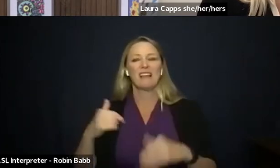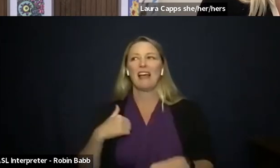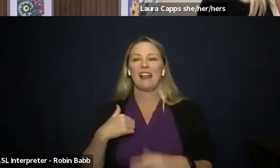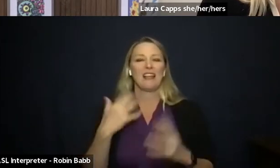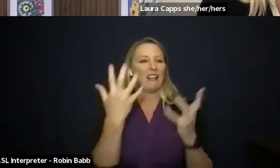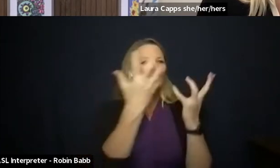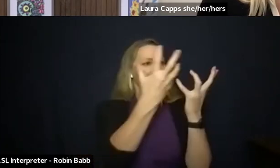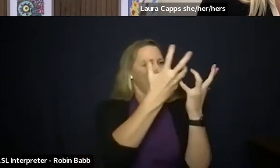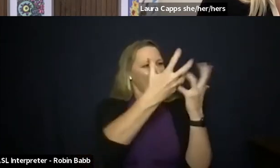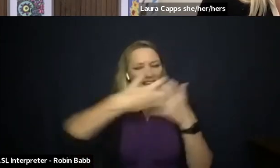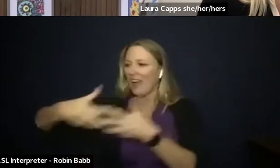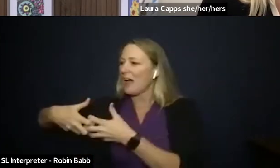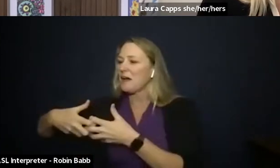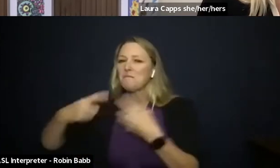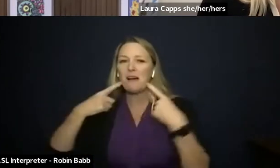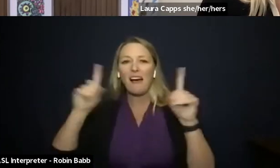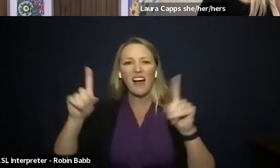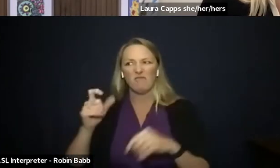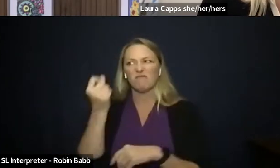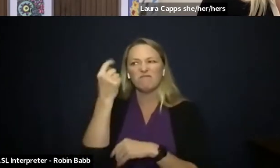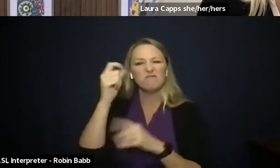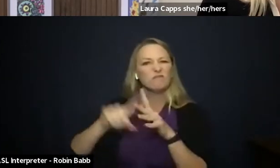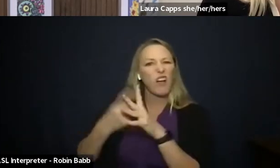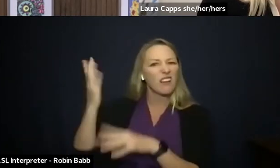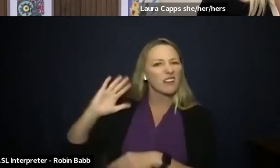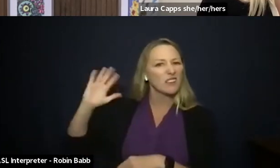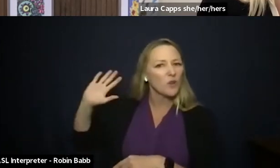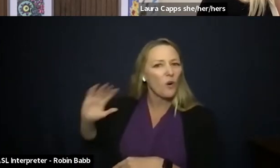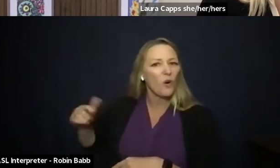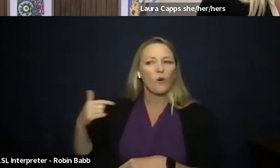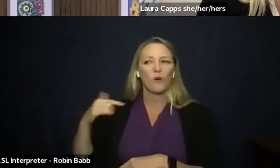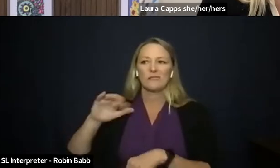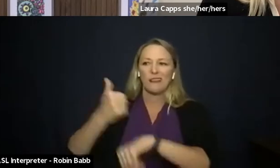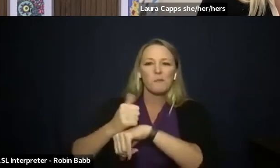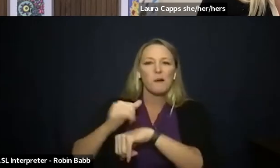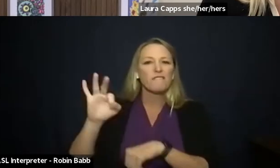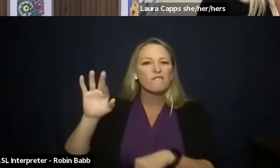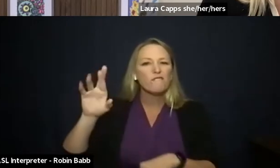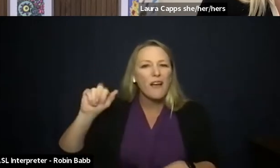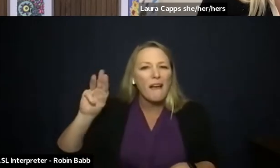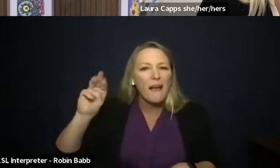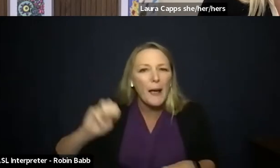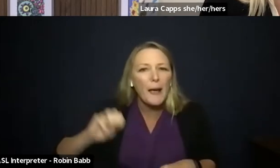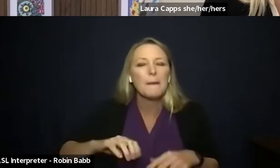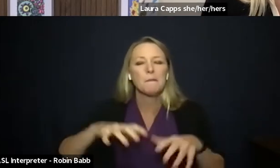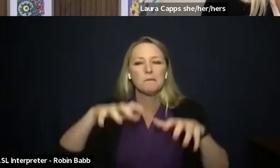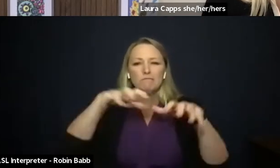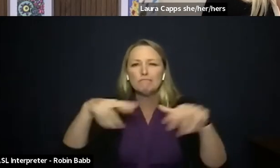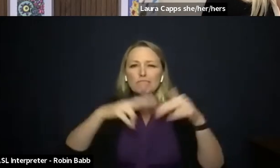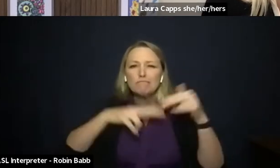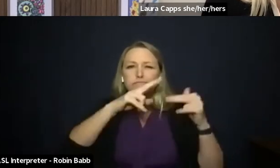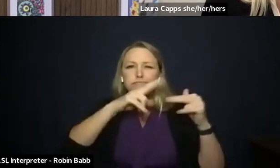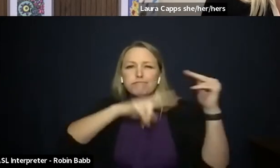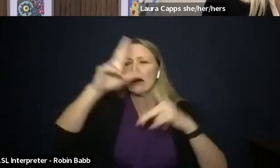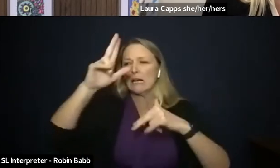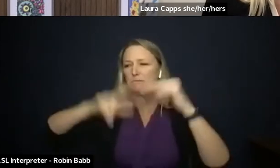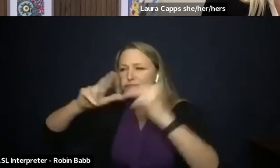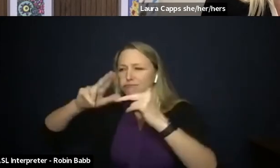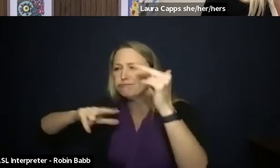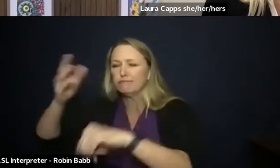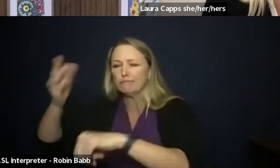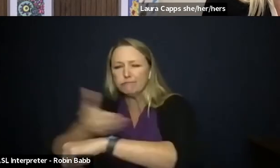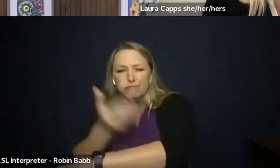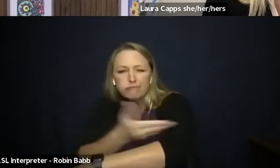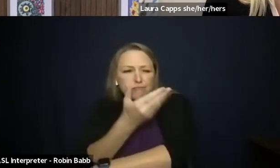ago and seen that progress the framing going up the classes taking taking shape and i i was actually there this